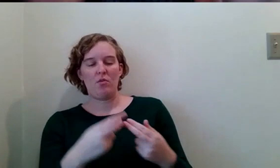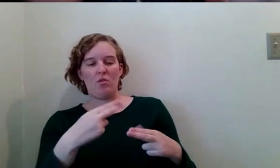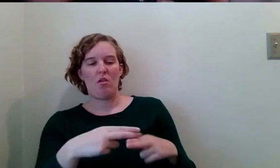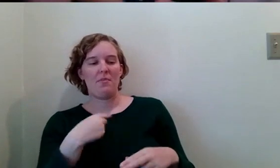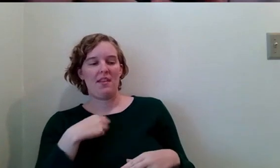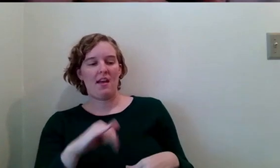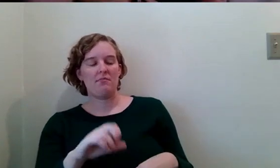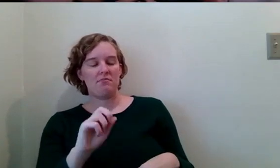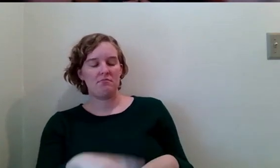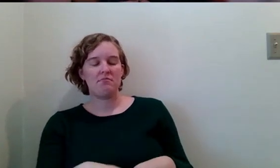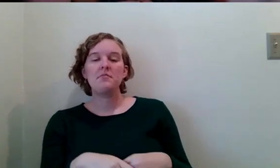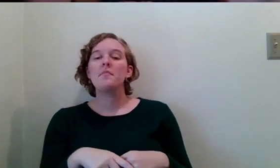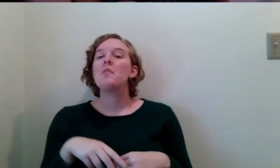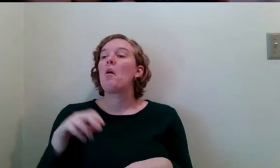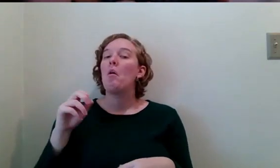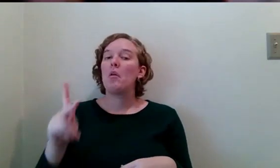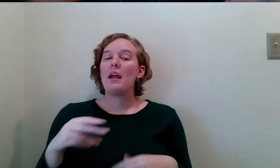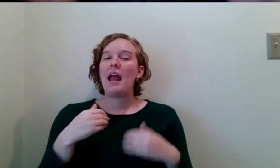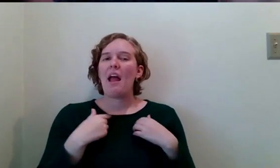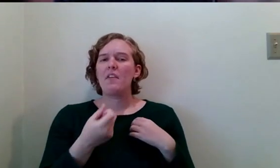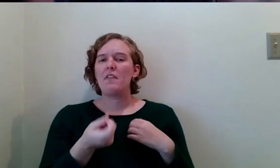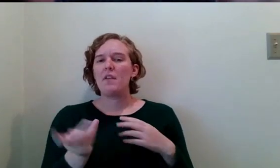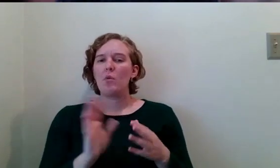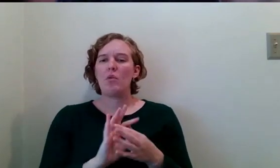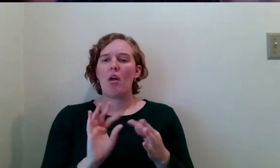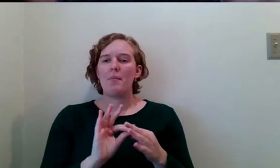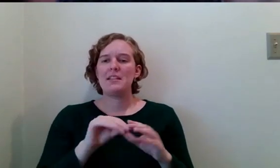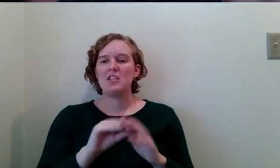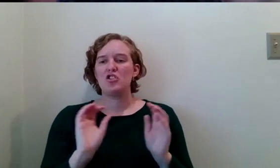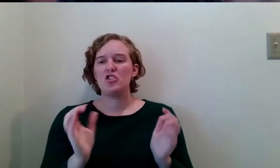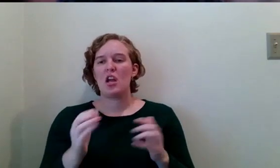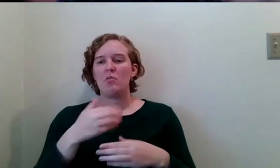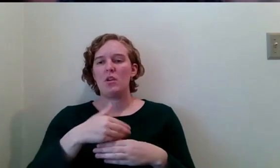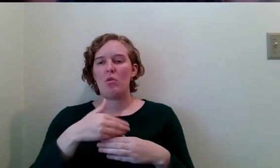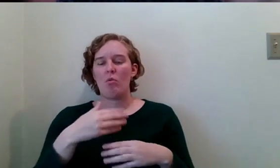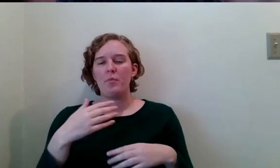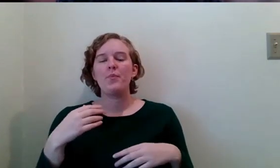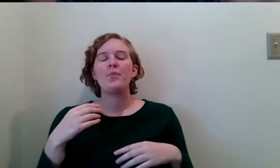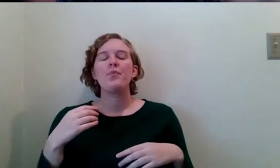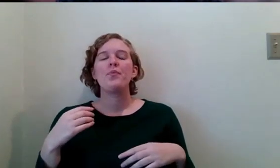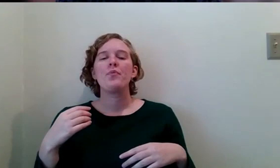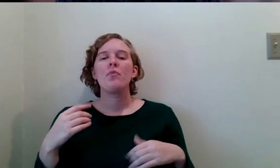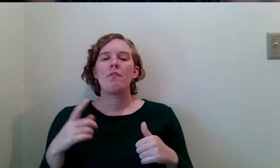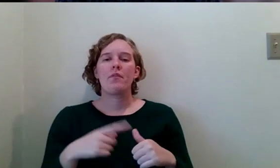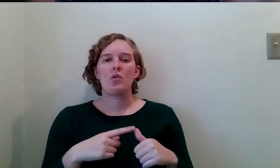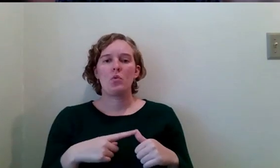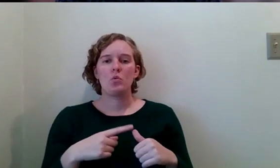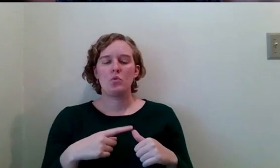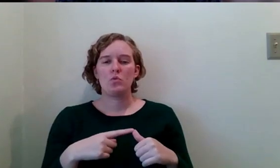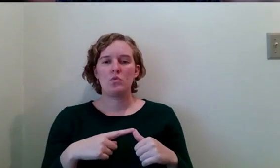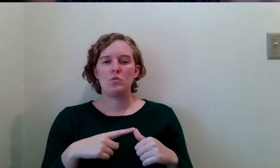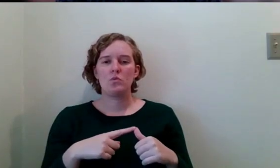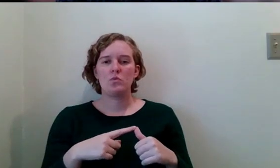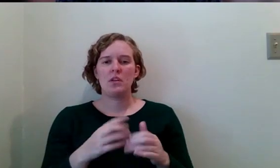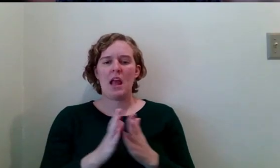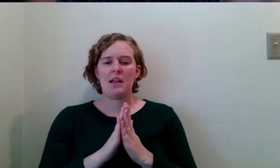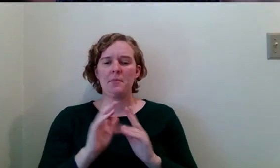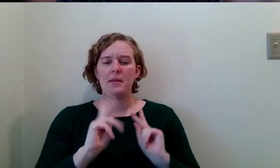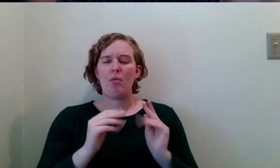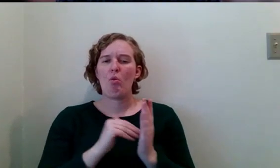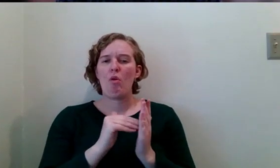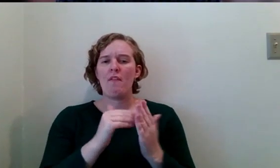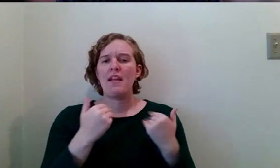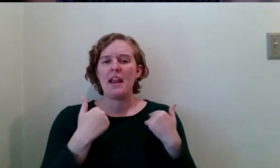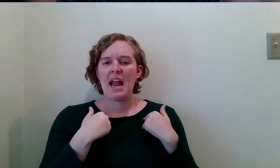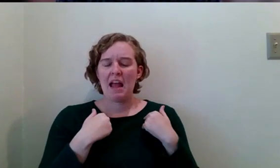Stefik. We do have a couple of comments in the chat window. The first one asks, people often have very